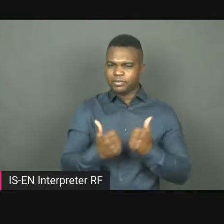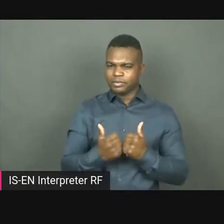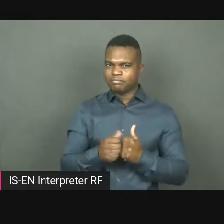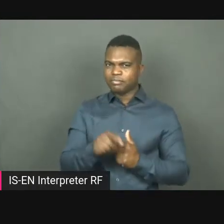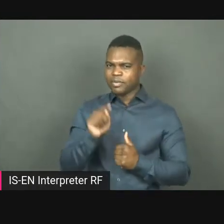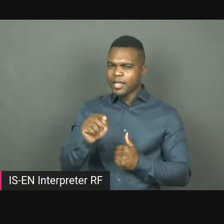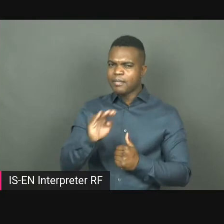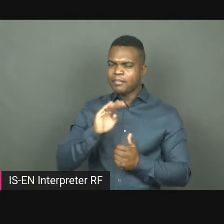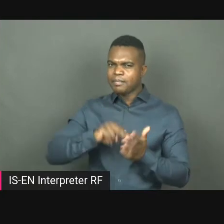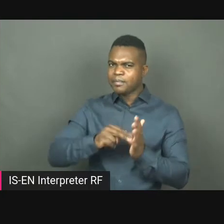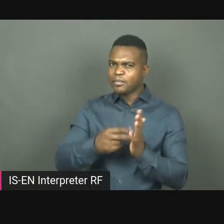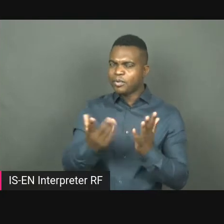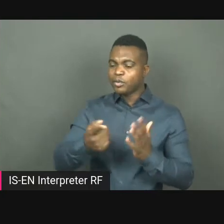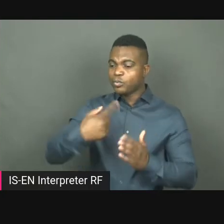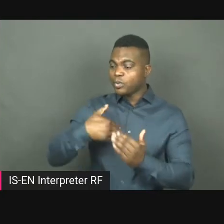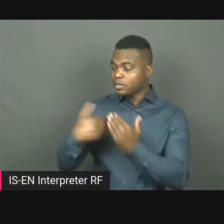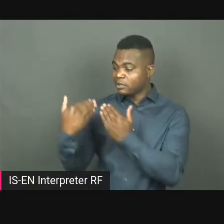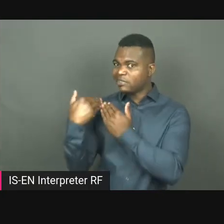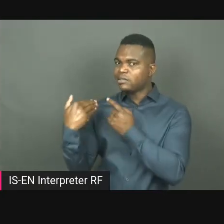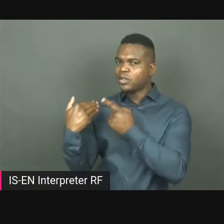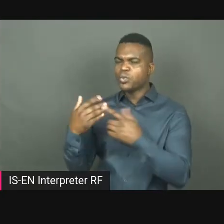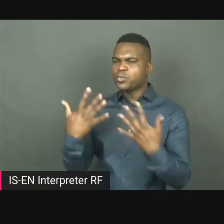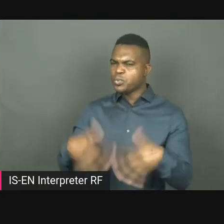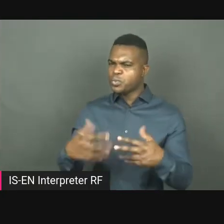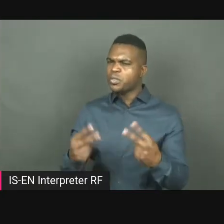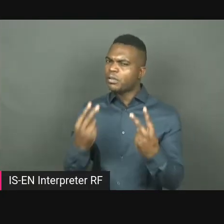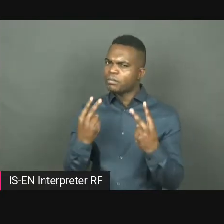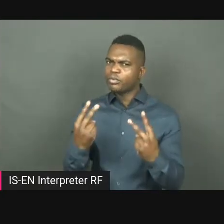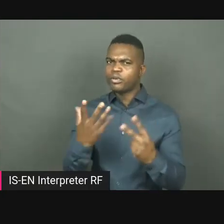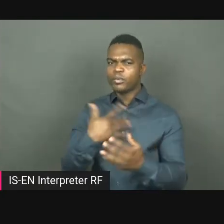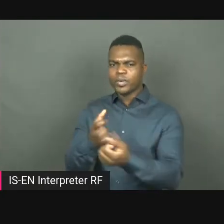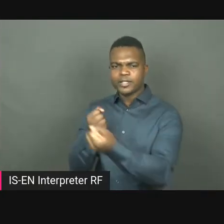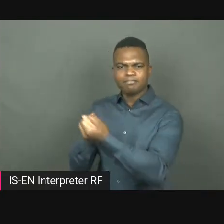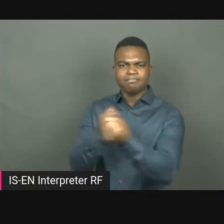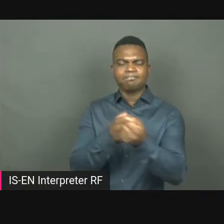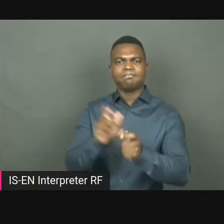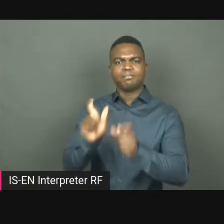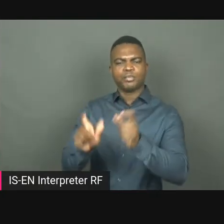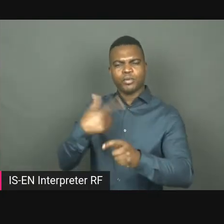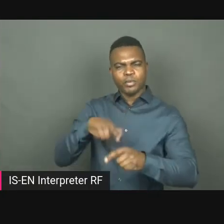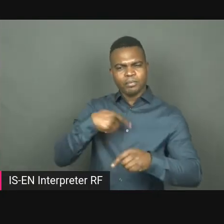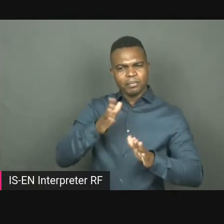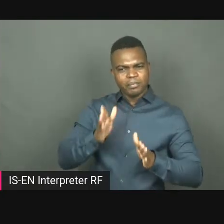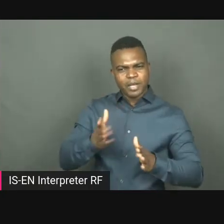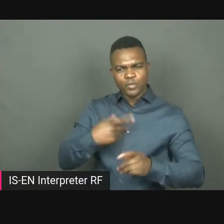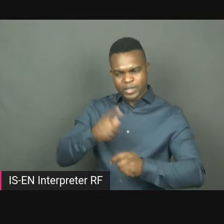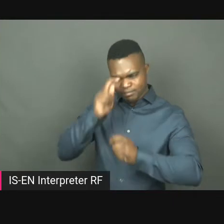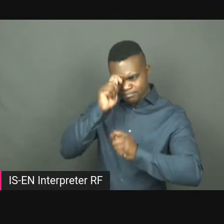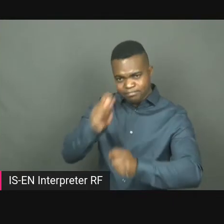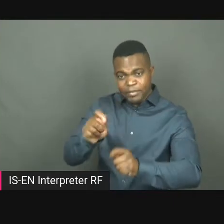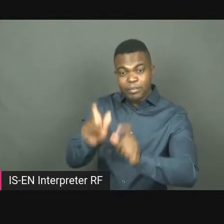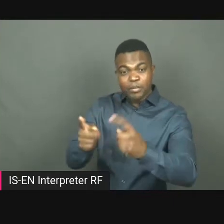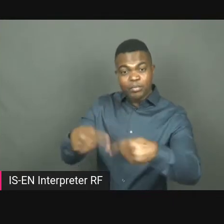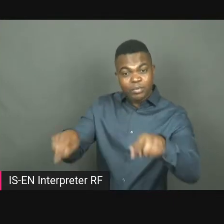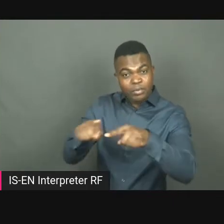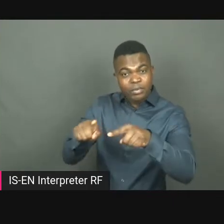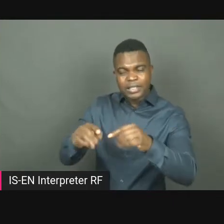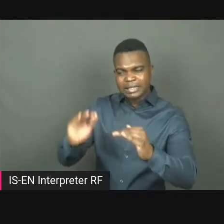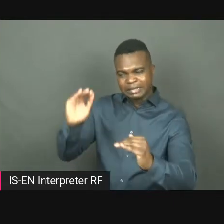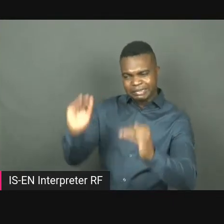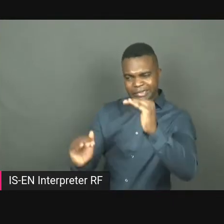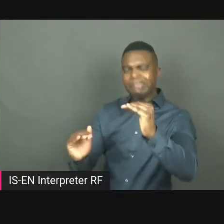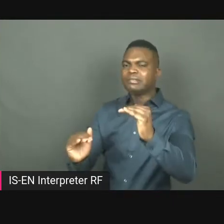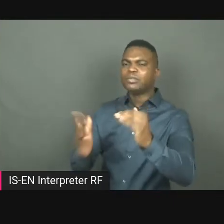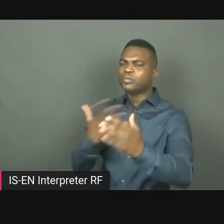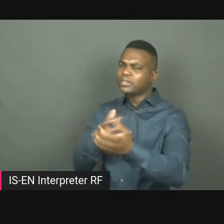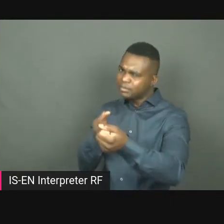not fully recognized within the international system. The CHS has an important role to play, as we all know.